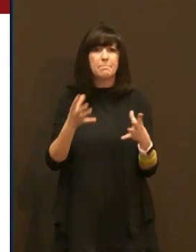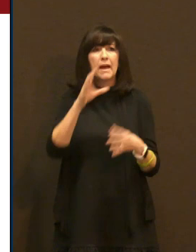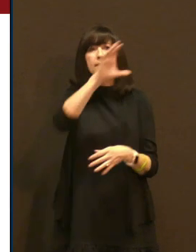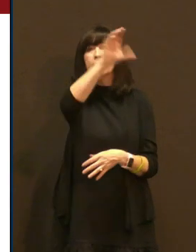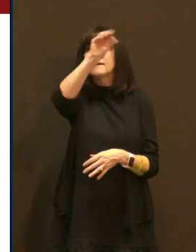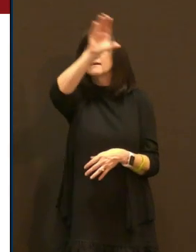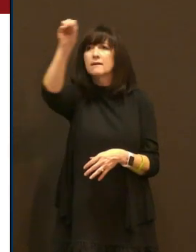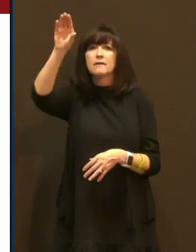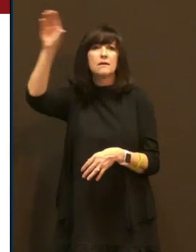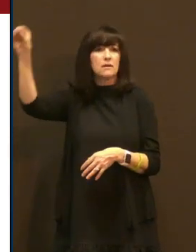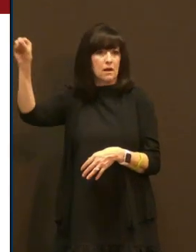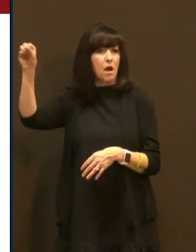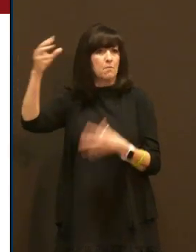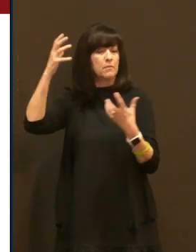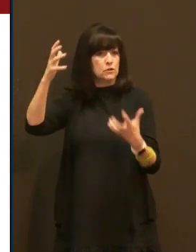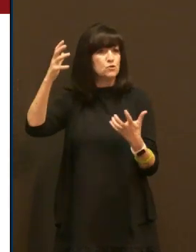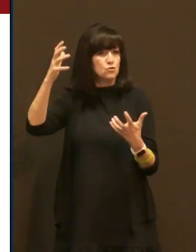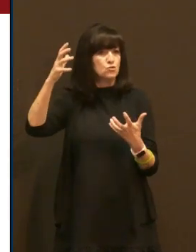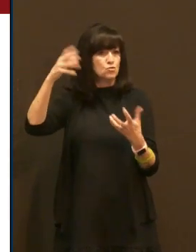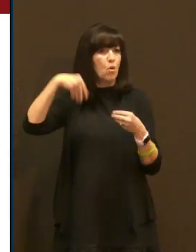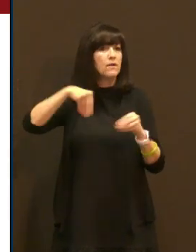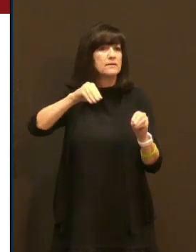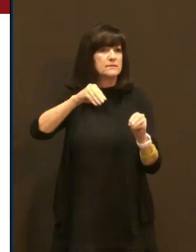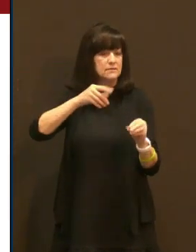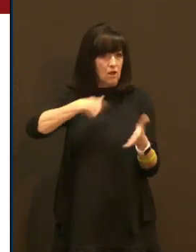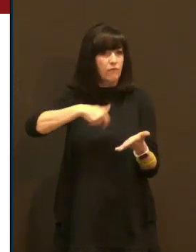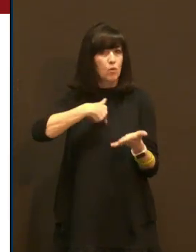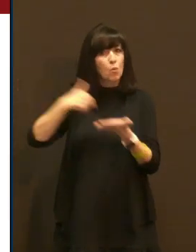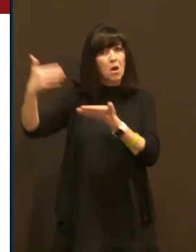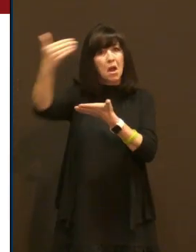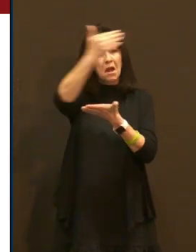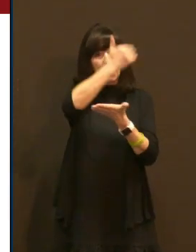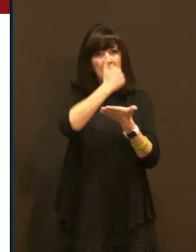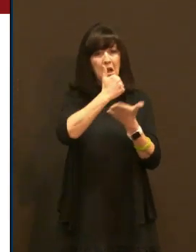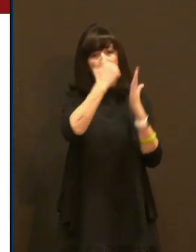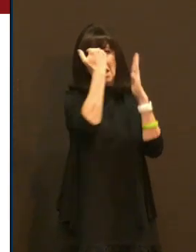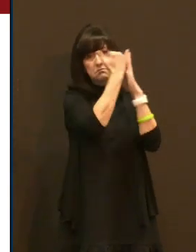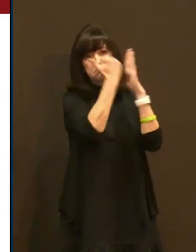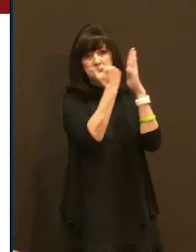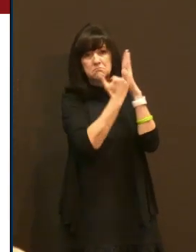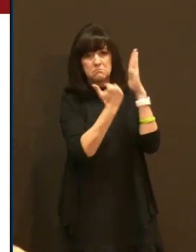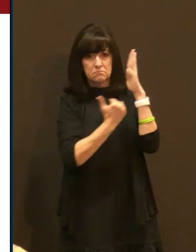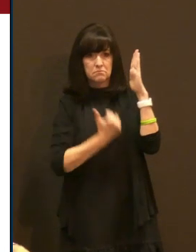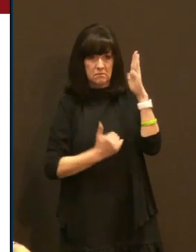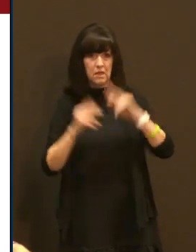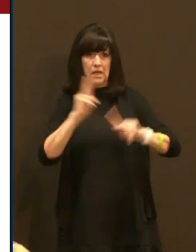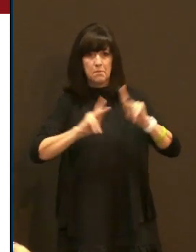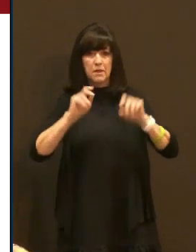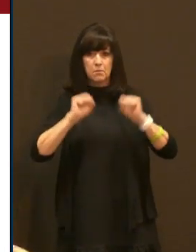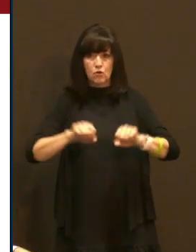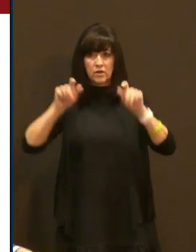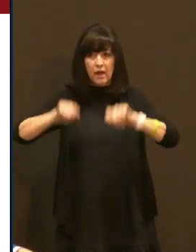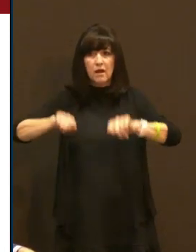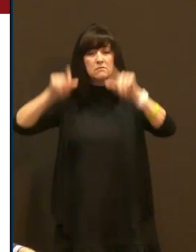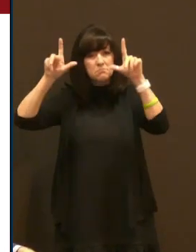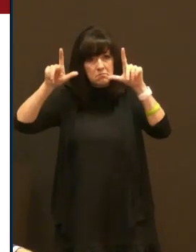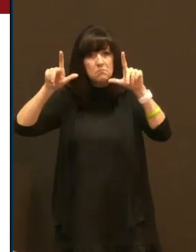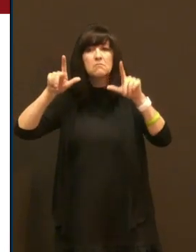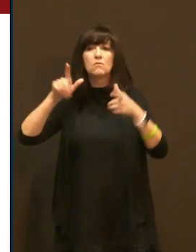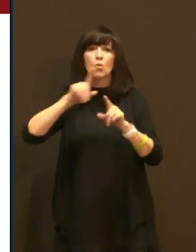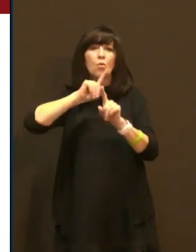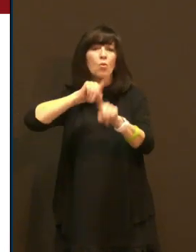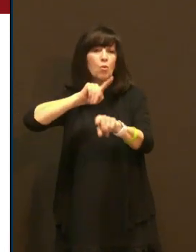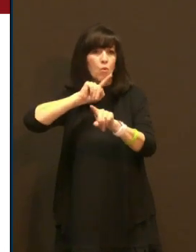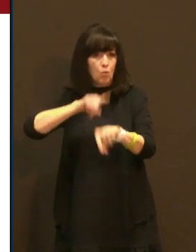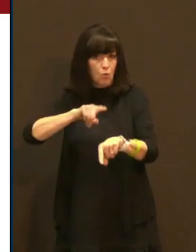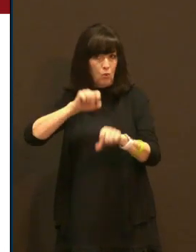more, over the last several months, and we collected that and we put it together in one portal that people could drop information in there and get